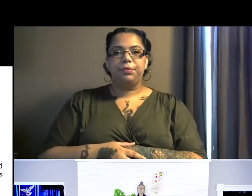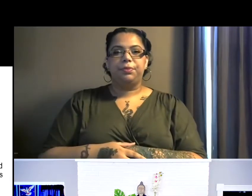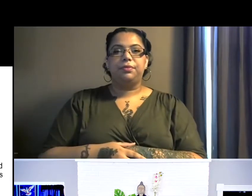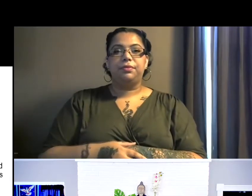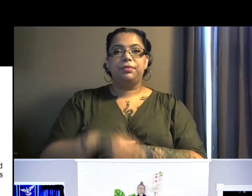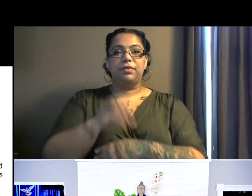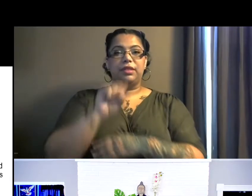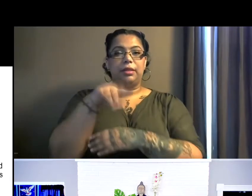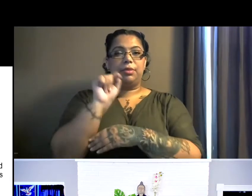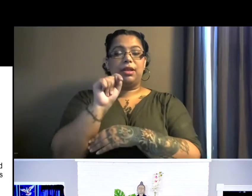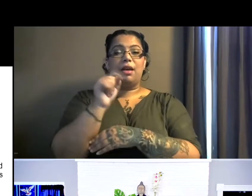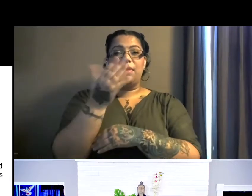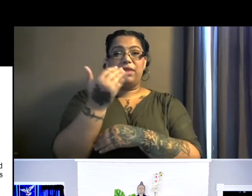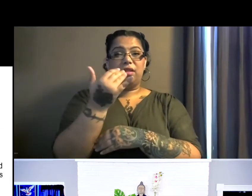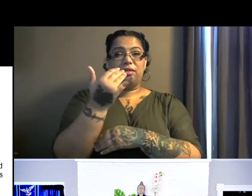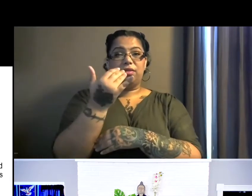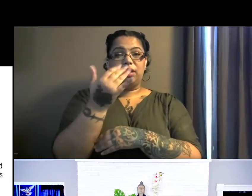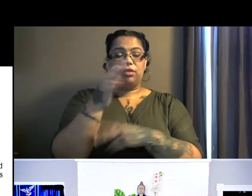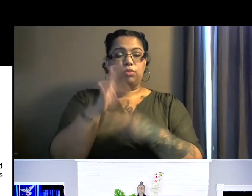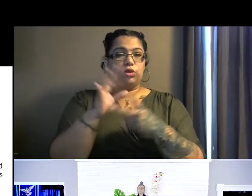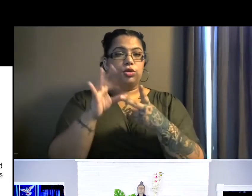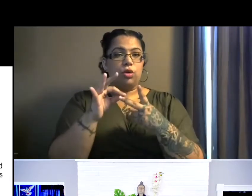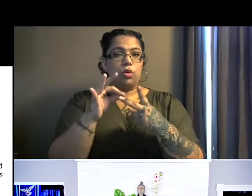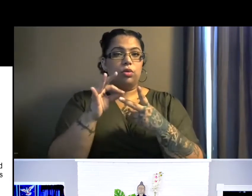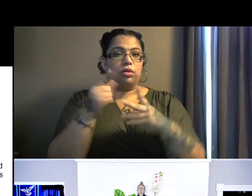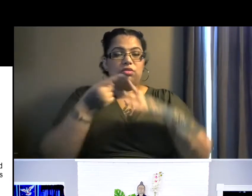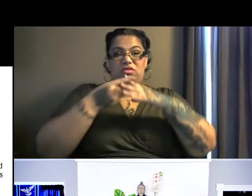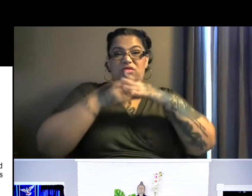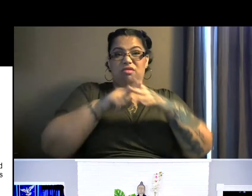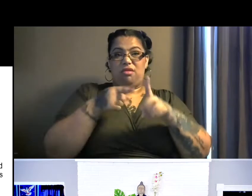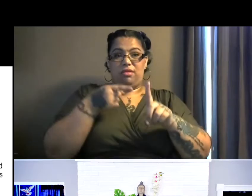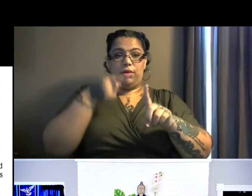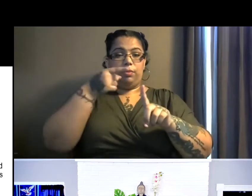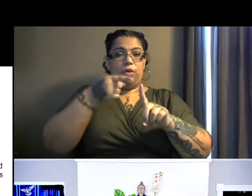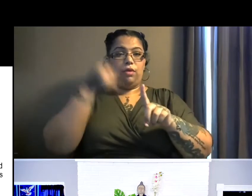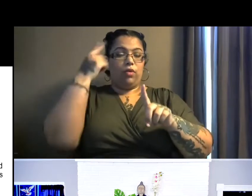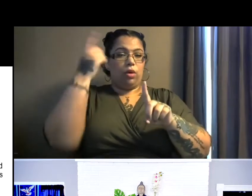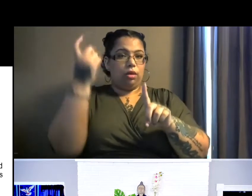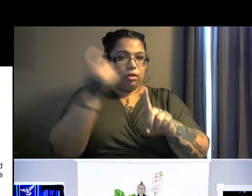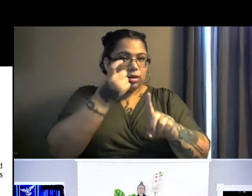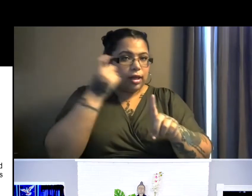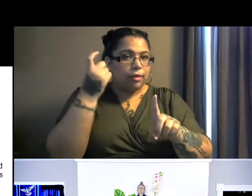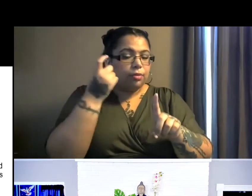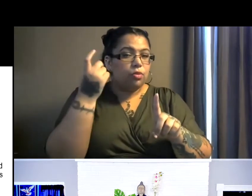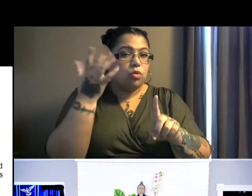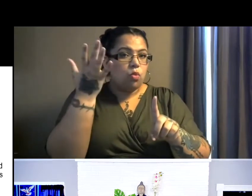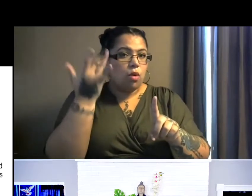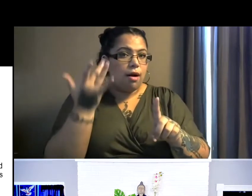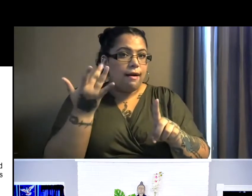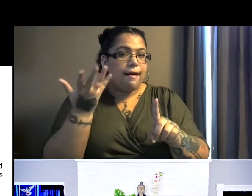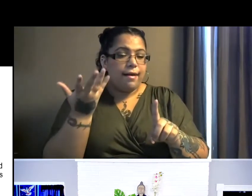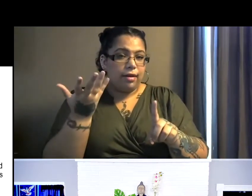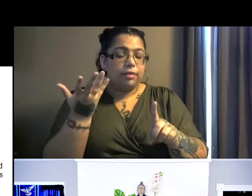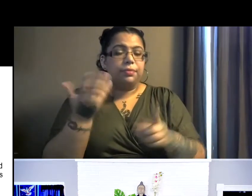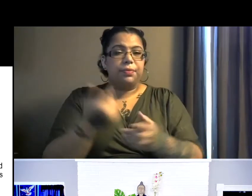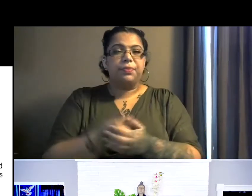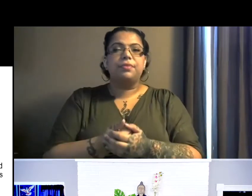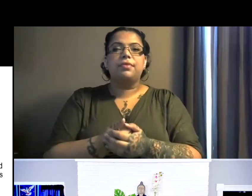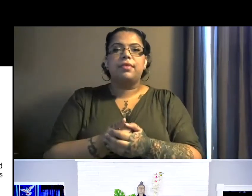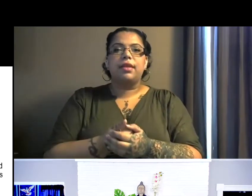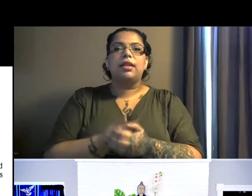September 15th was chosen as the starting point for the commemoration because it is